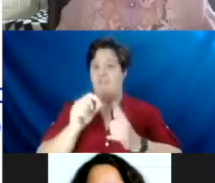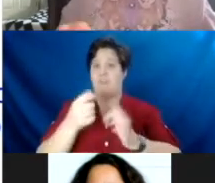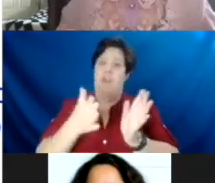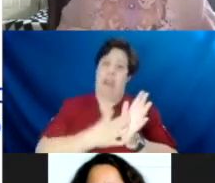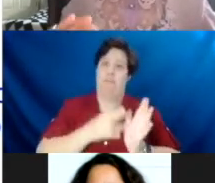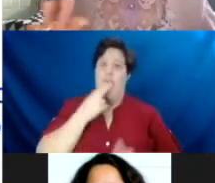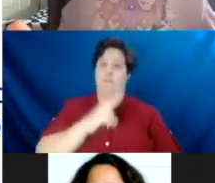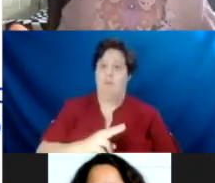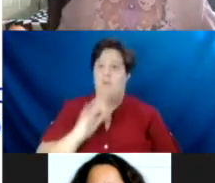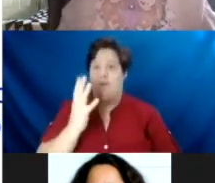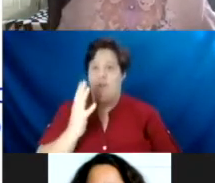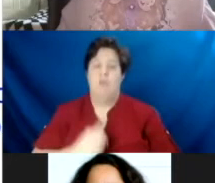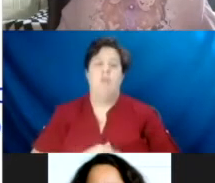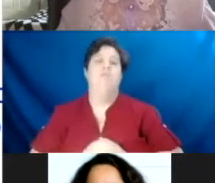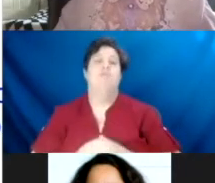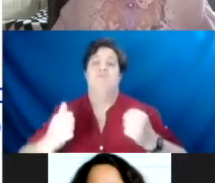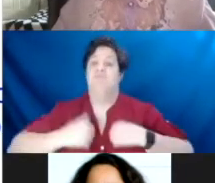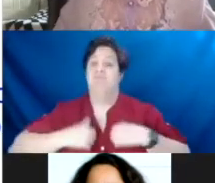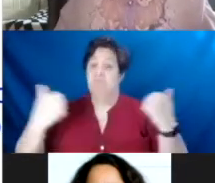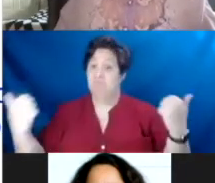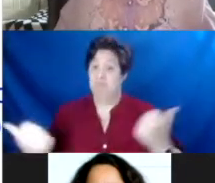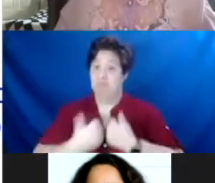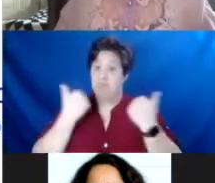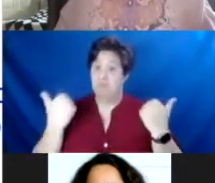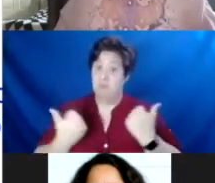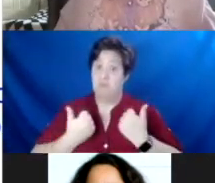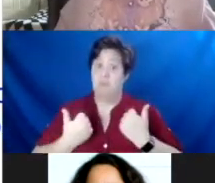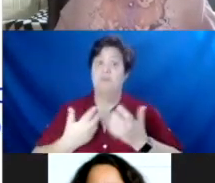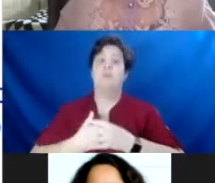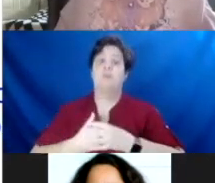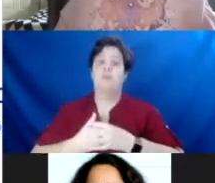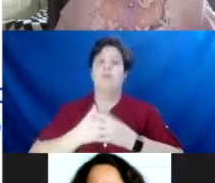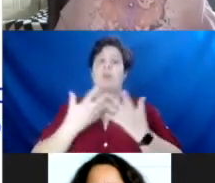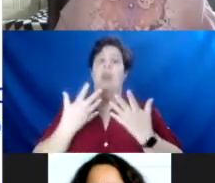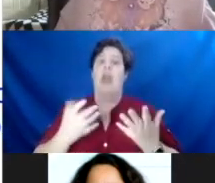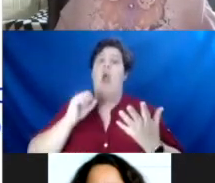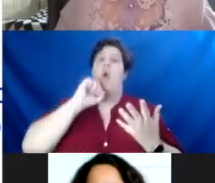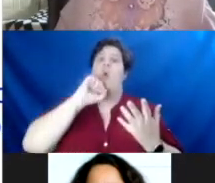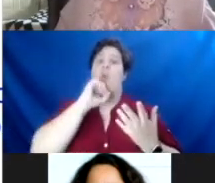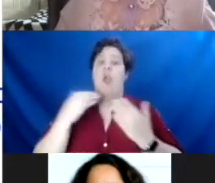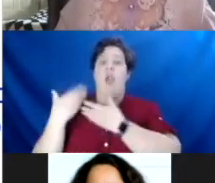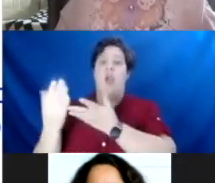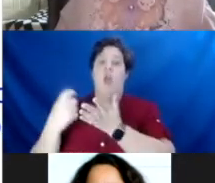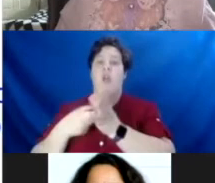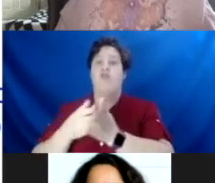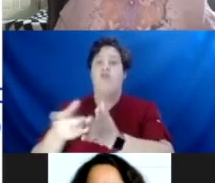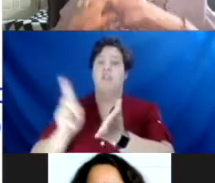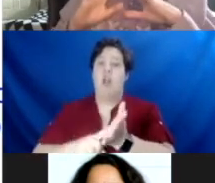So this is it from my side now. I will now pass the word to Rachel Harris from